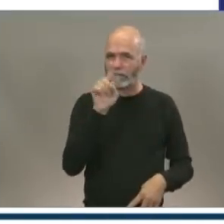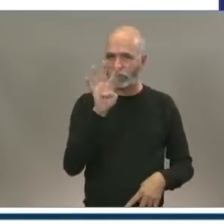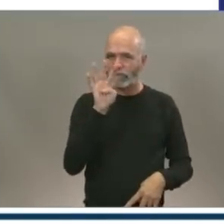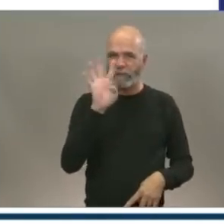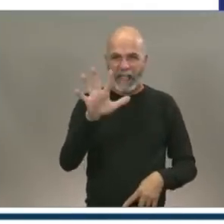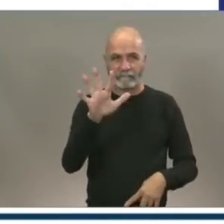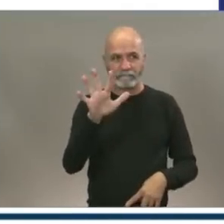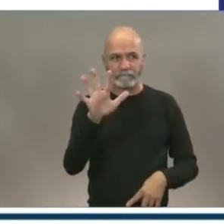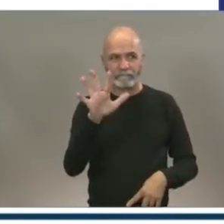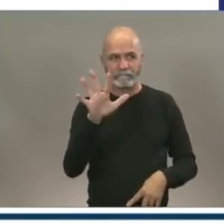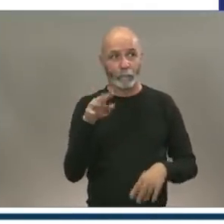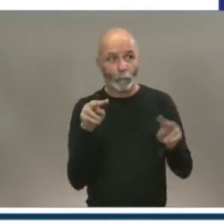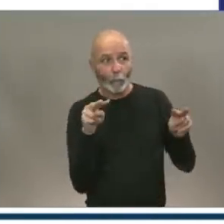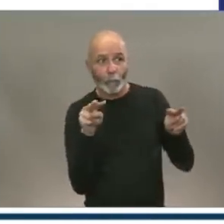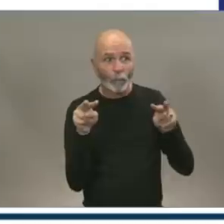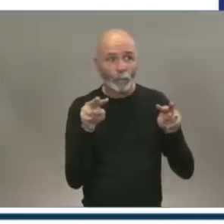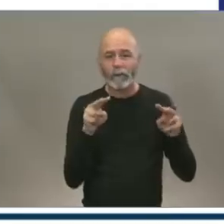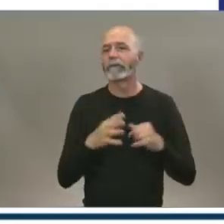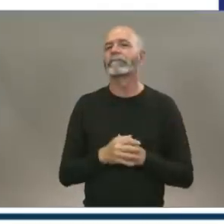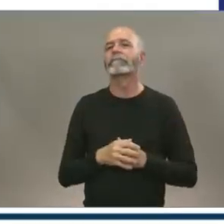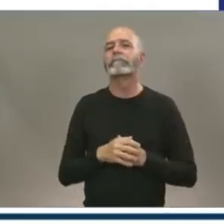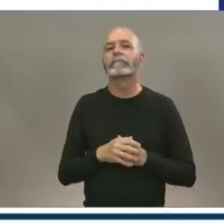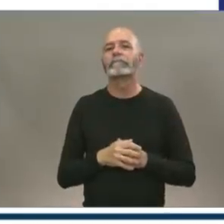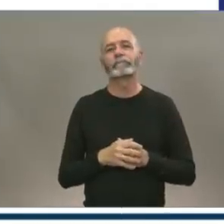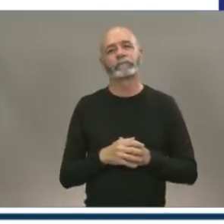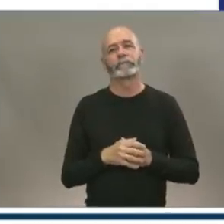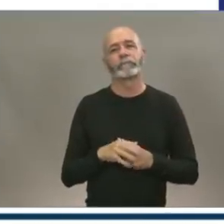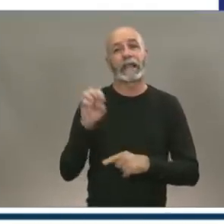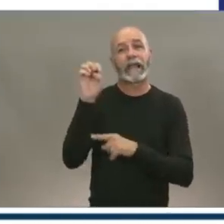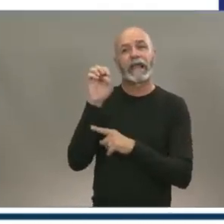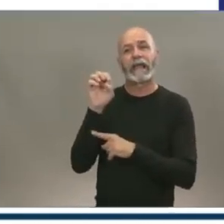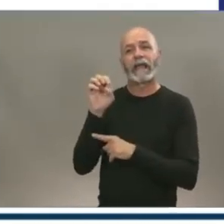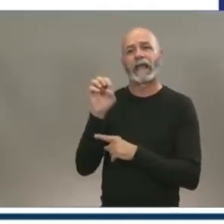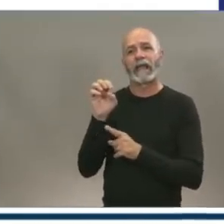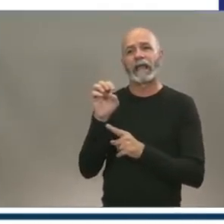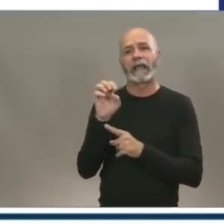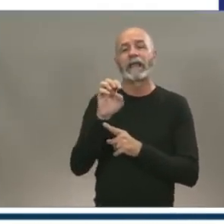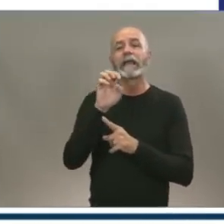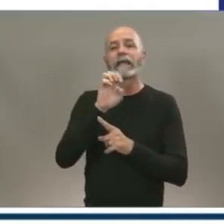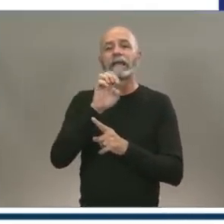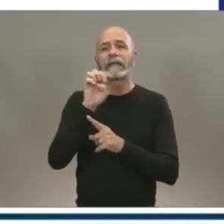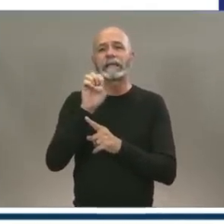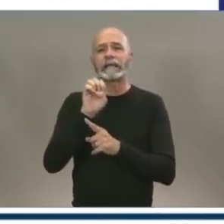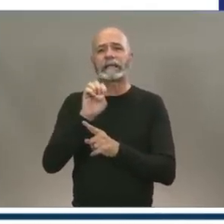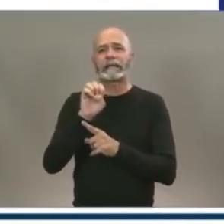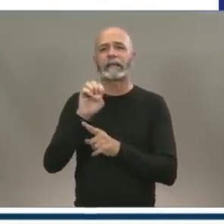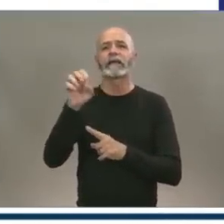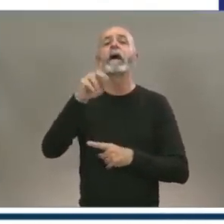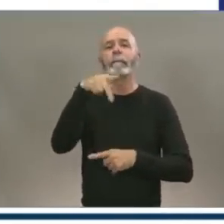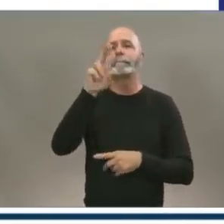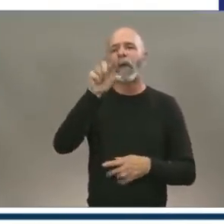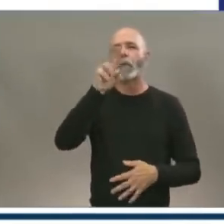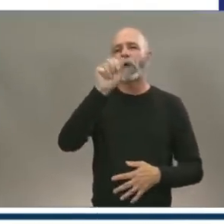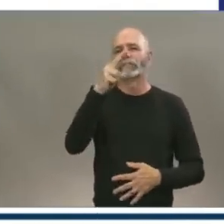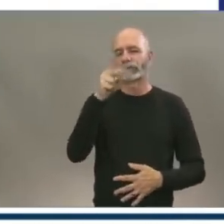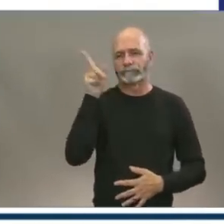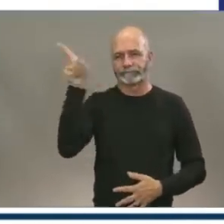With the Cumberland East Lodge in Pugwash, do you know if we're still seeing unvaccinated workers working in that long-term care